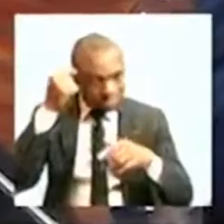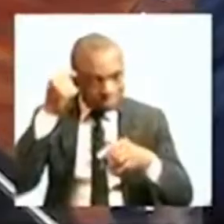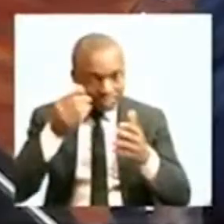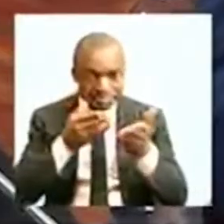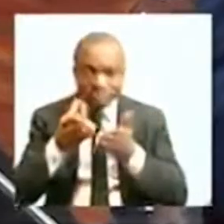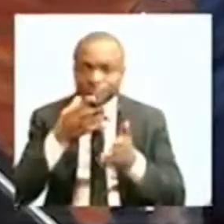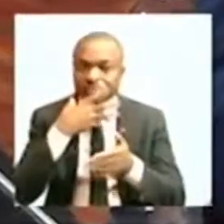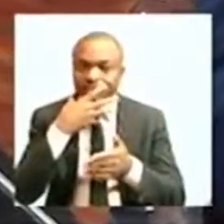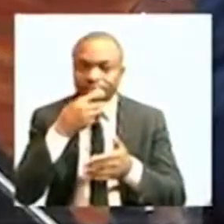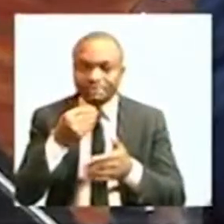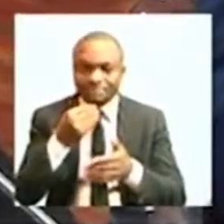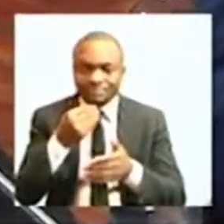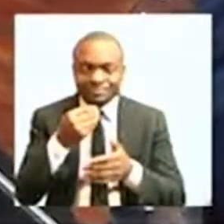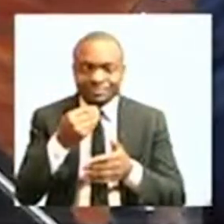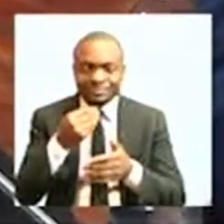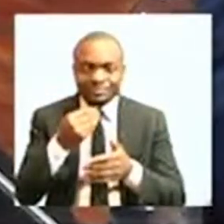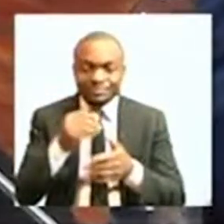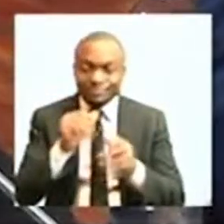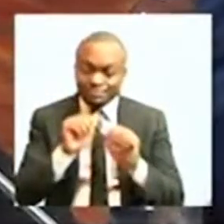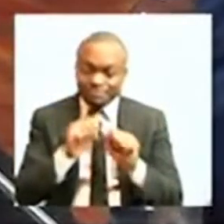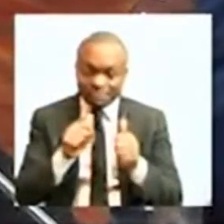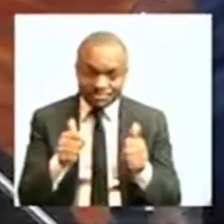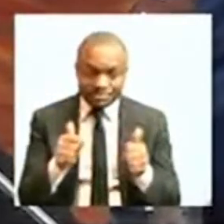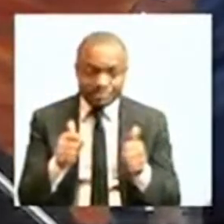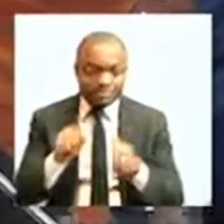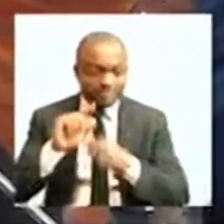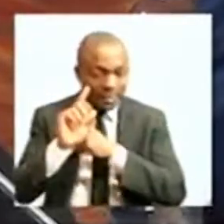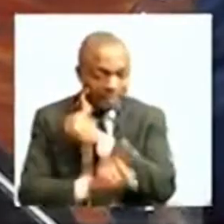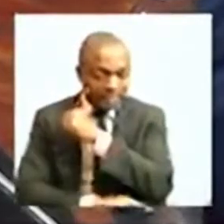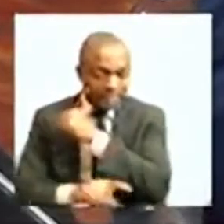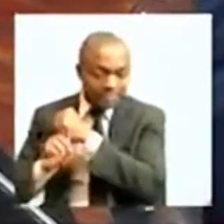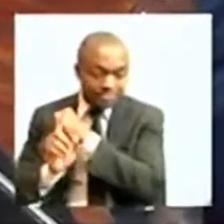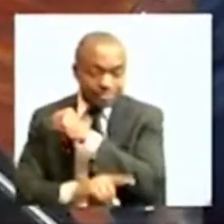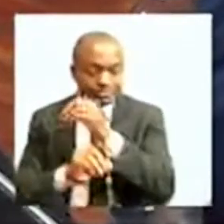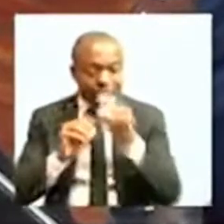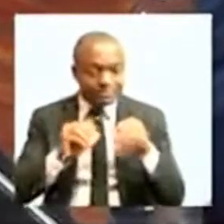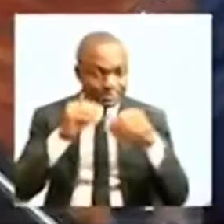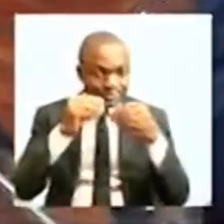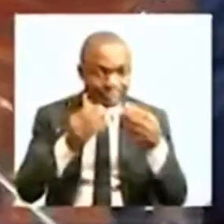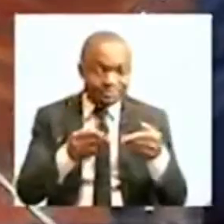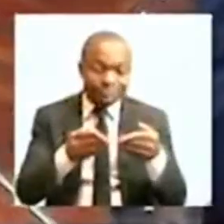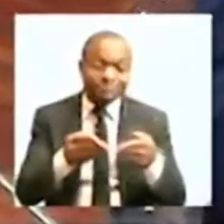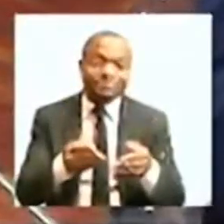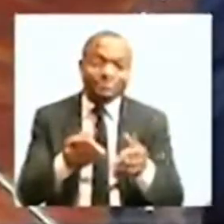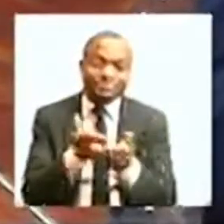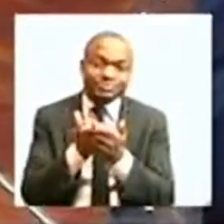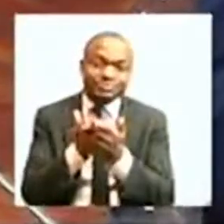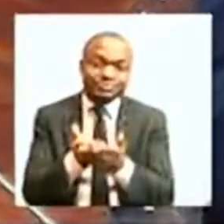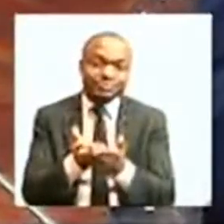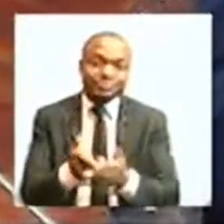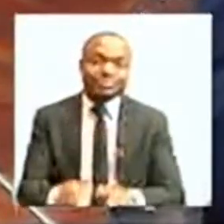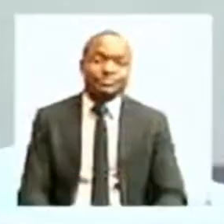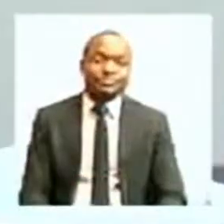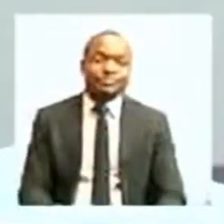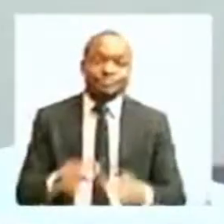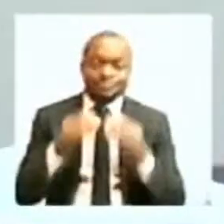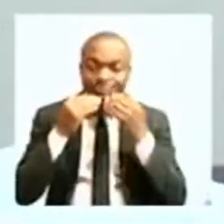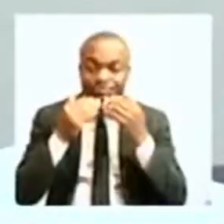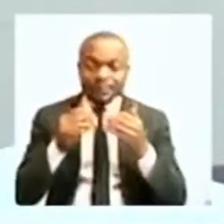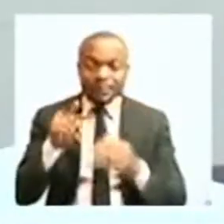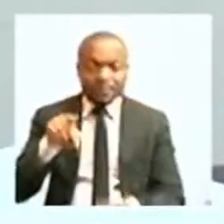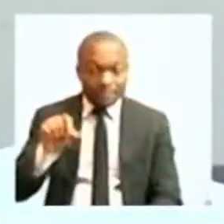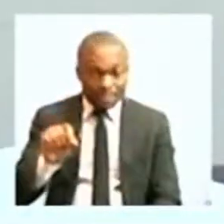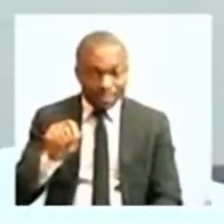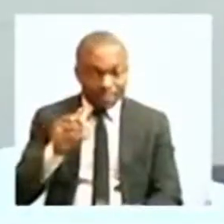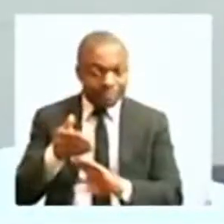of the appropriate punishment that will be meted out by the Commission itself. I submit. Thank you, PS.